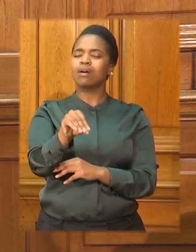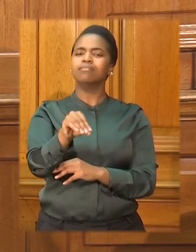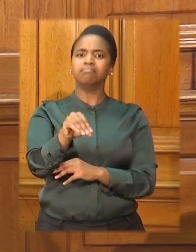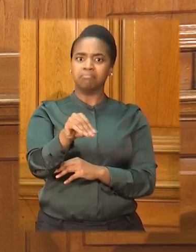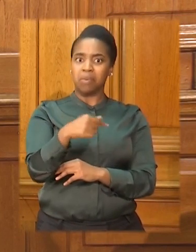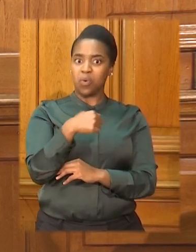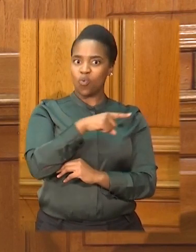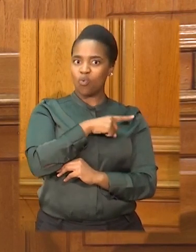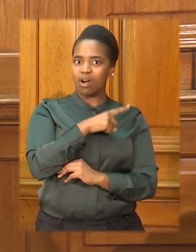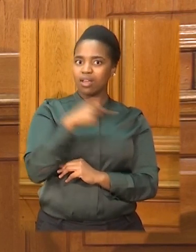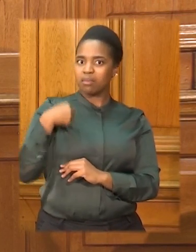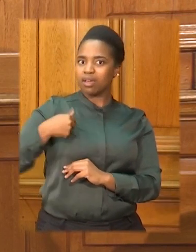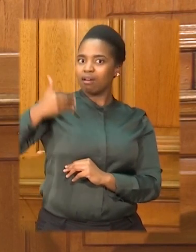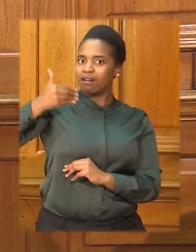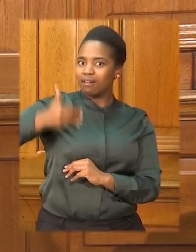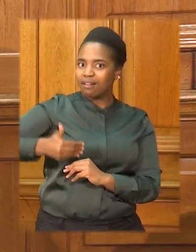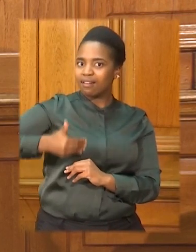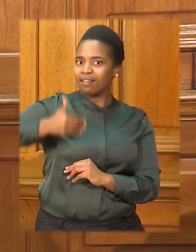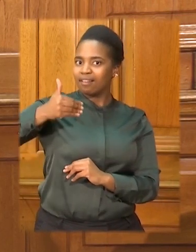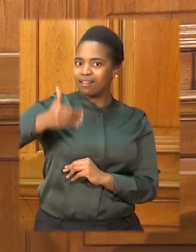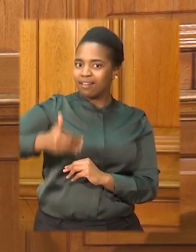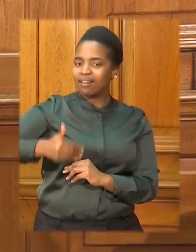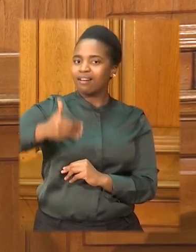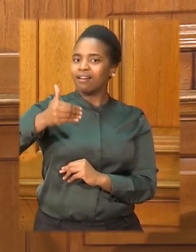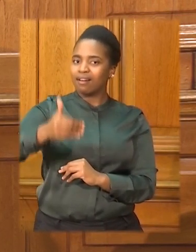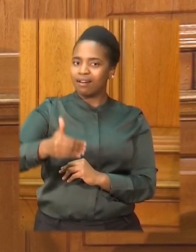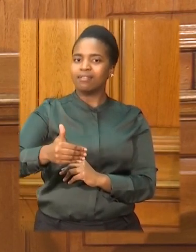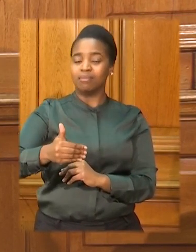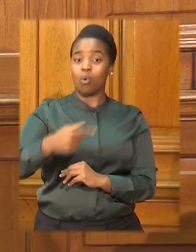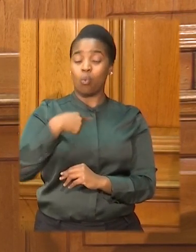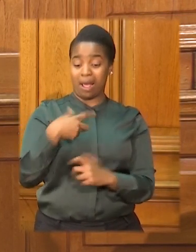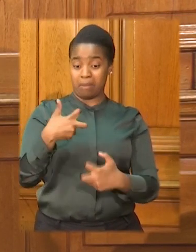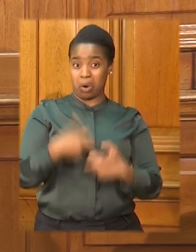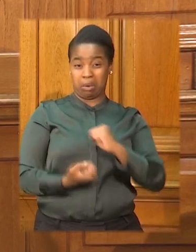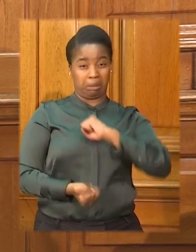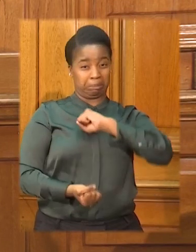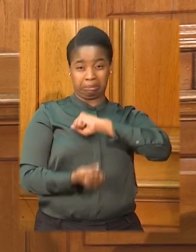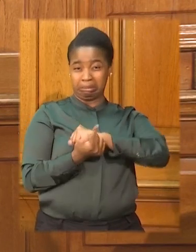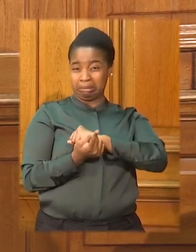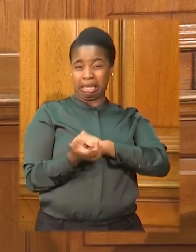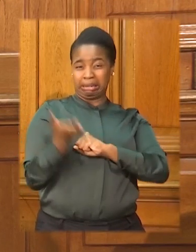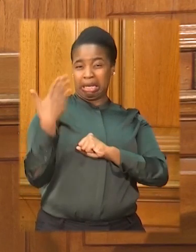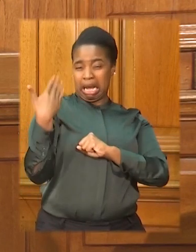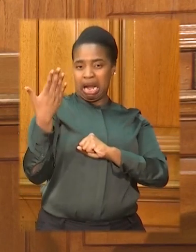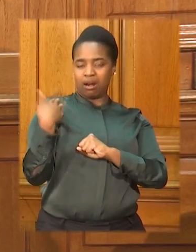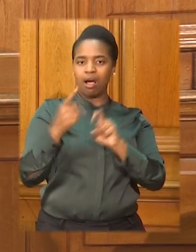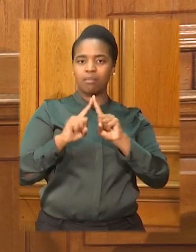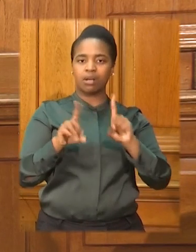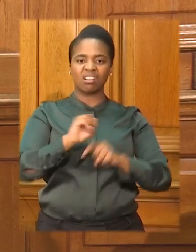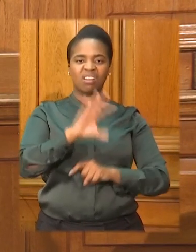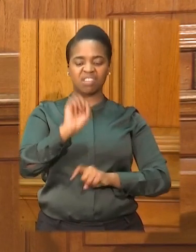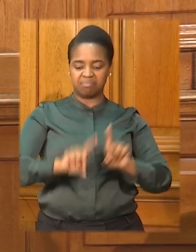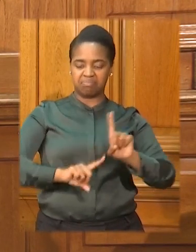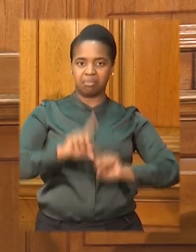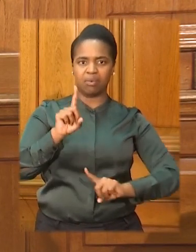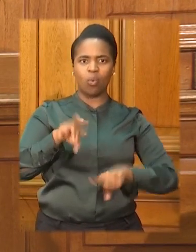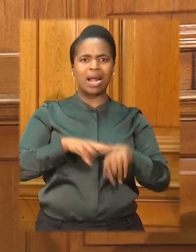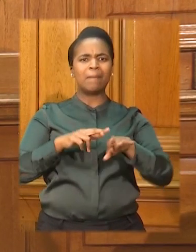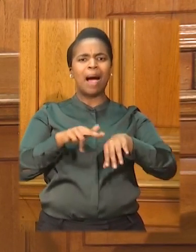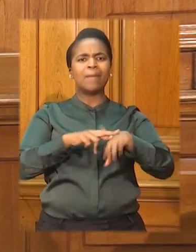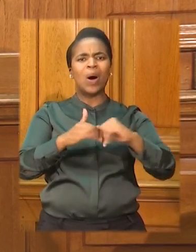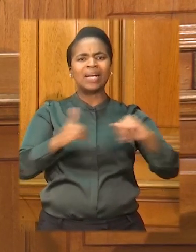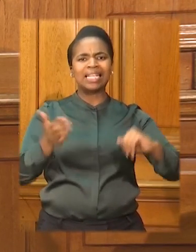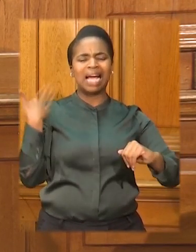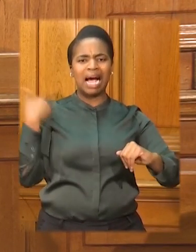proven time and time again throughout our history that they can rise